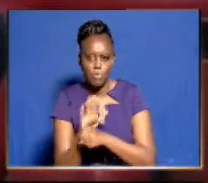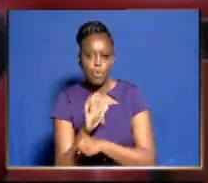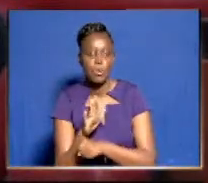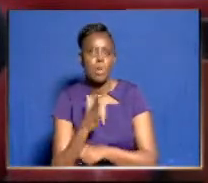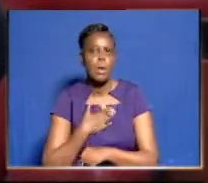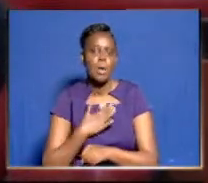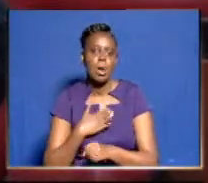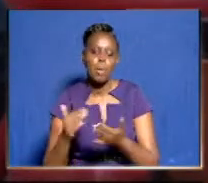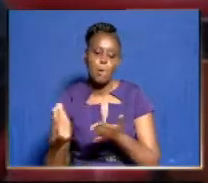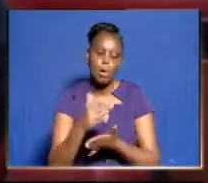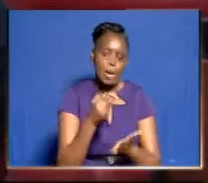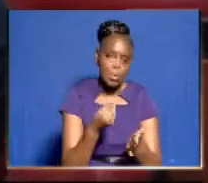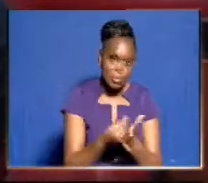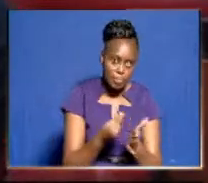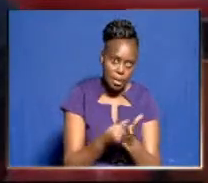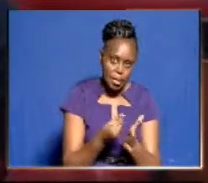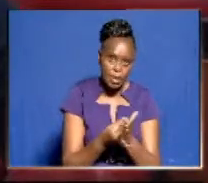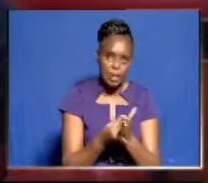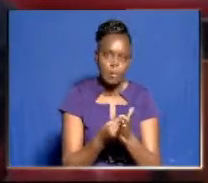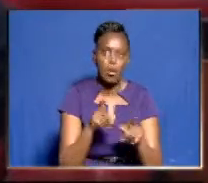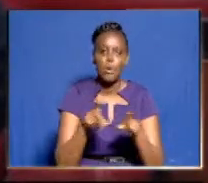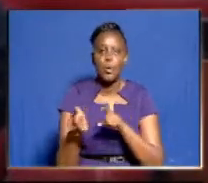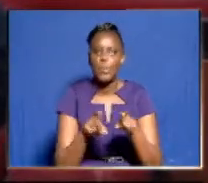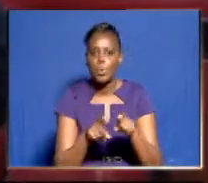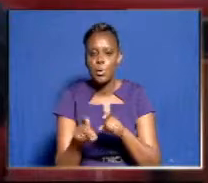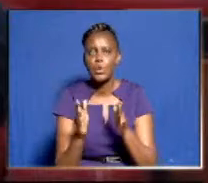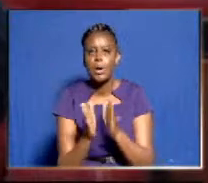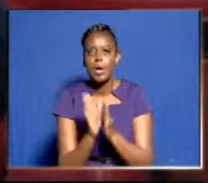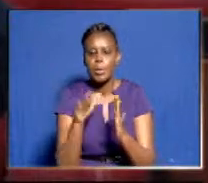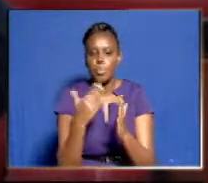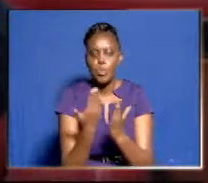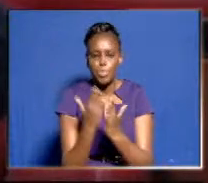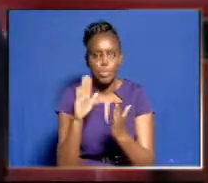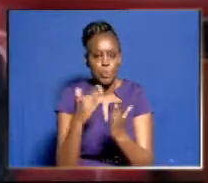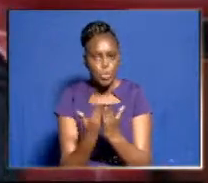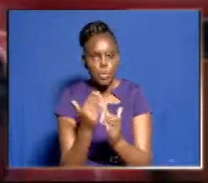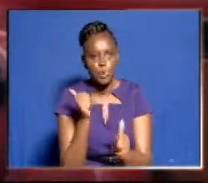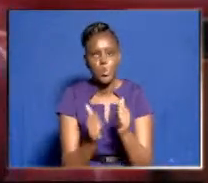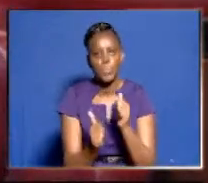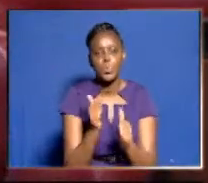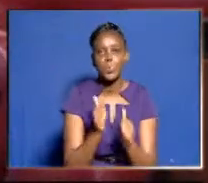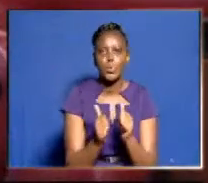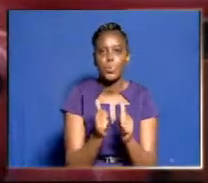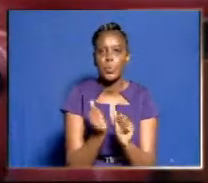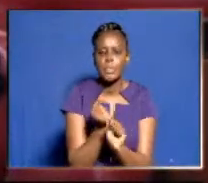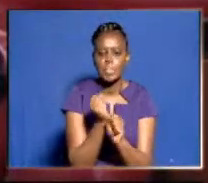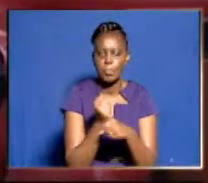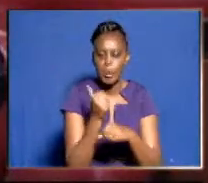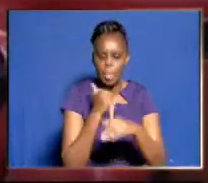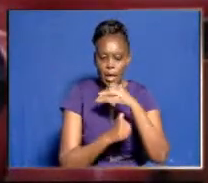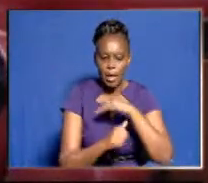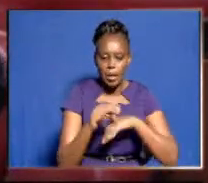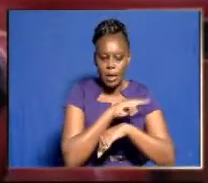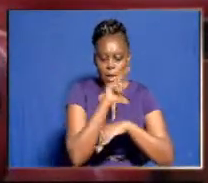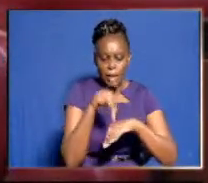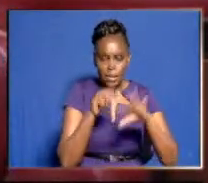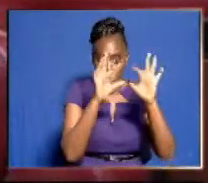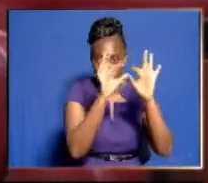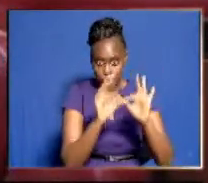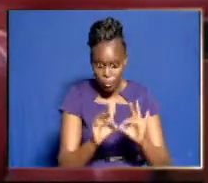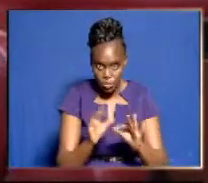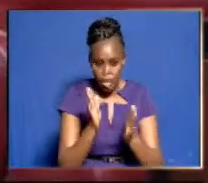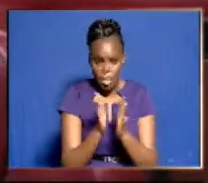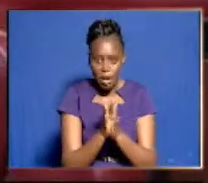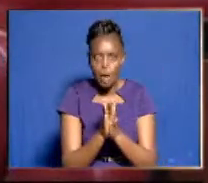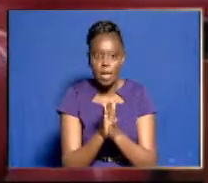our revenue raising measures and the proposals that have been made by the National Treasury, and what we